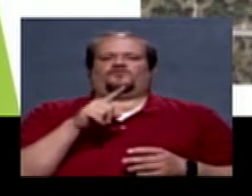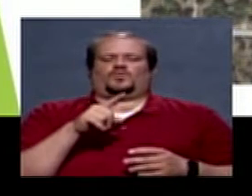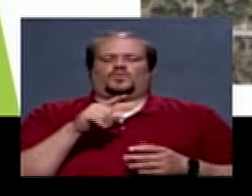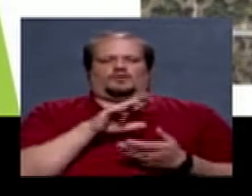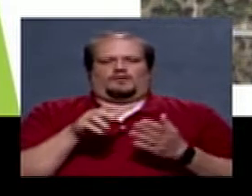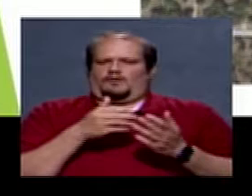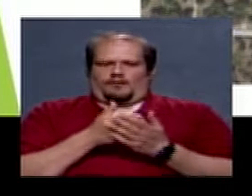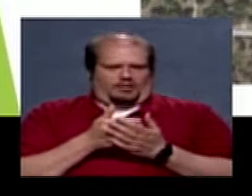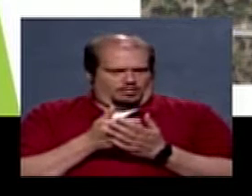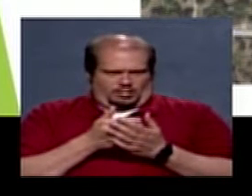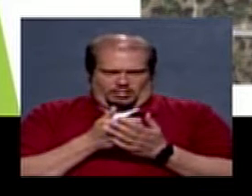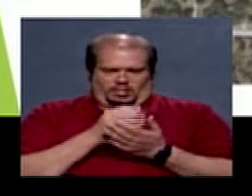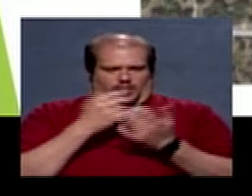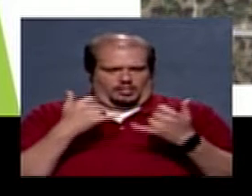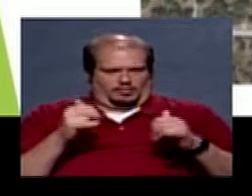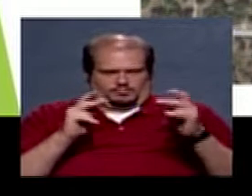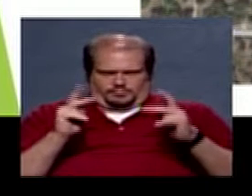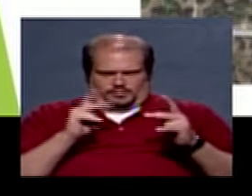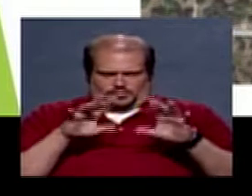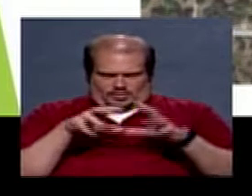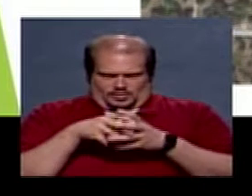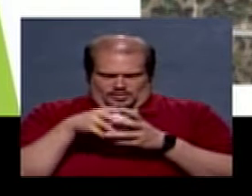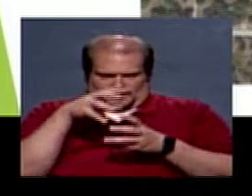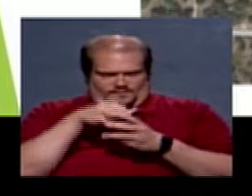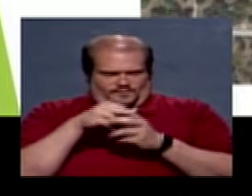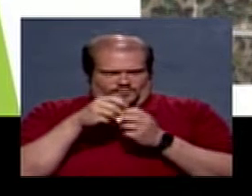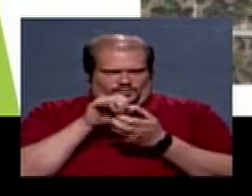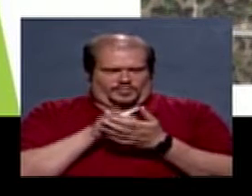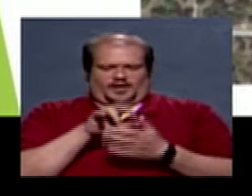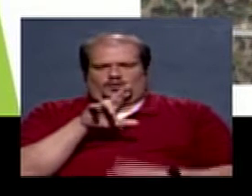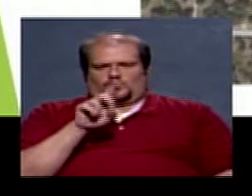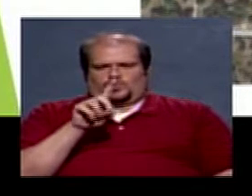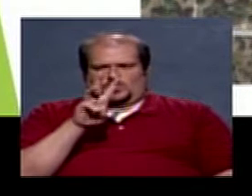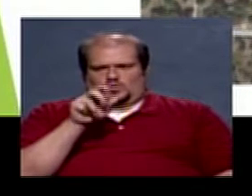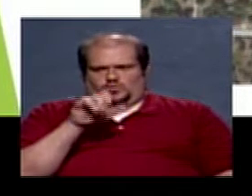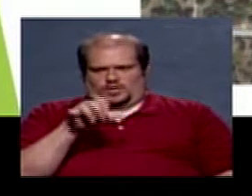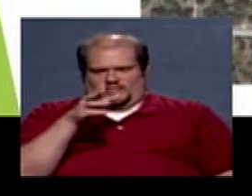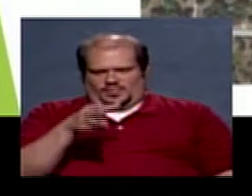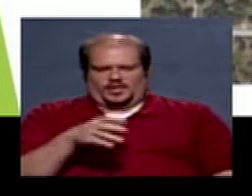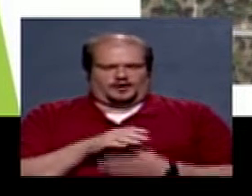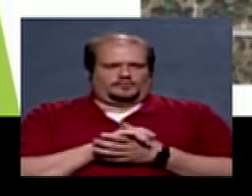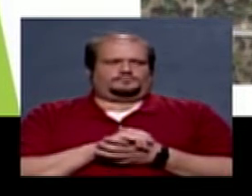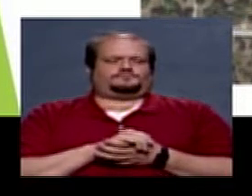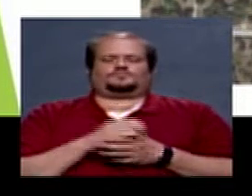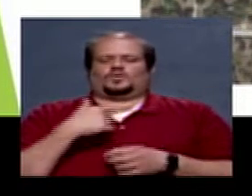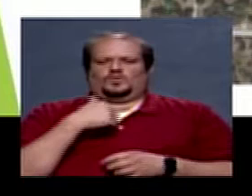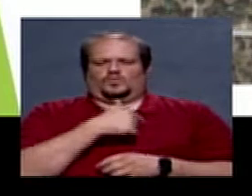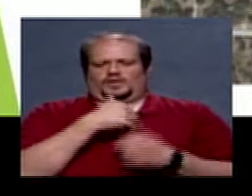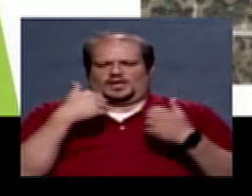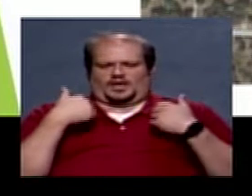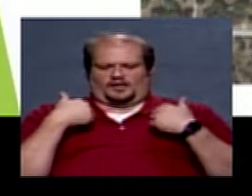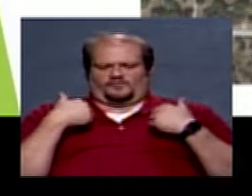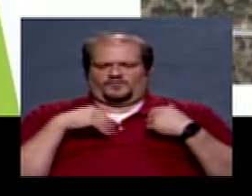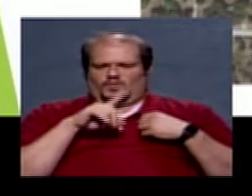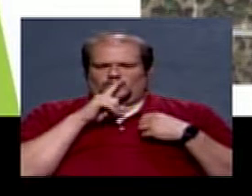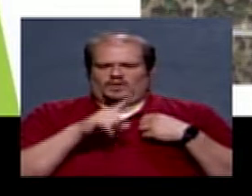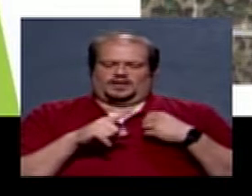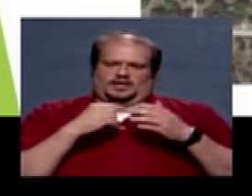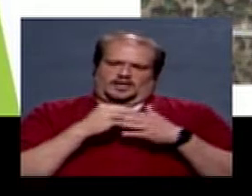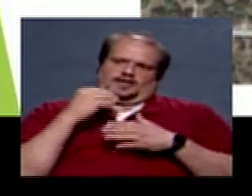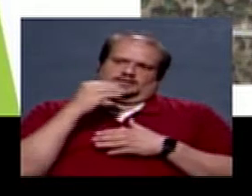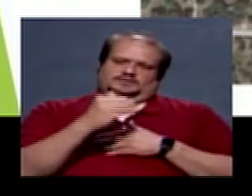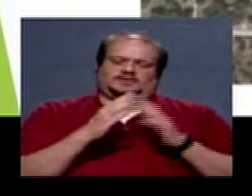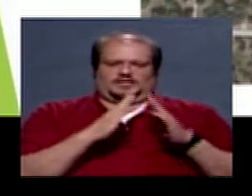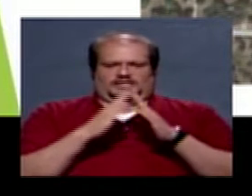for all parties adjacent to that roadway there. We have really exceeded